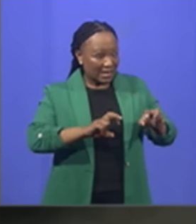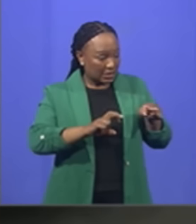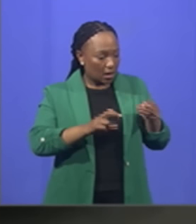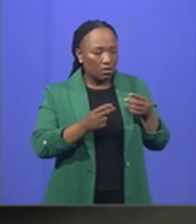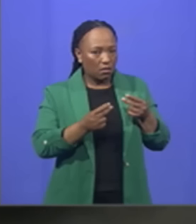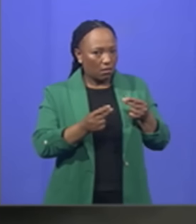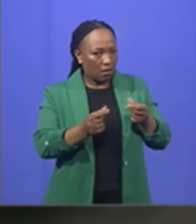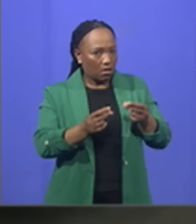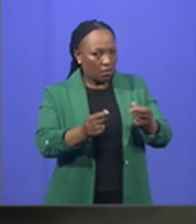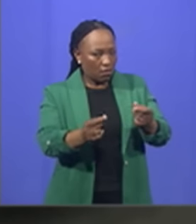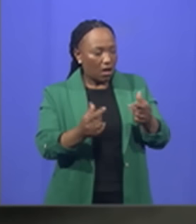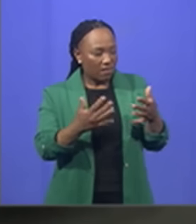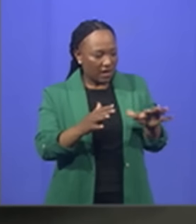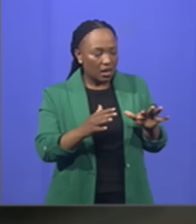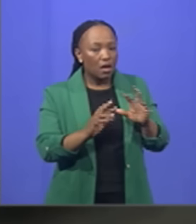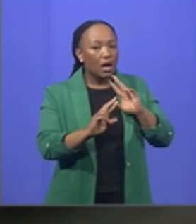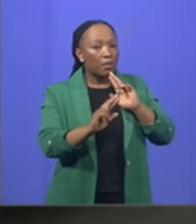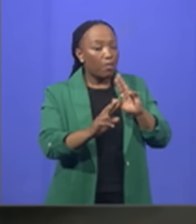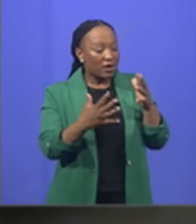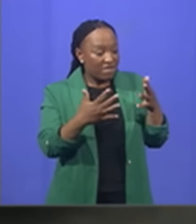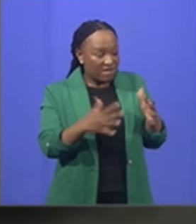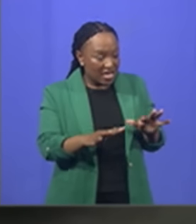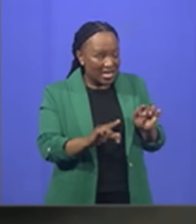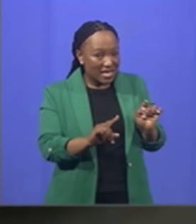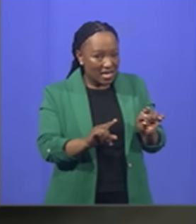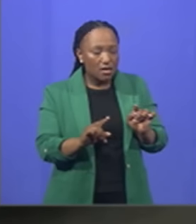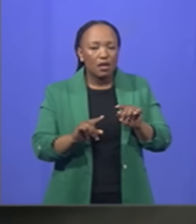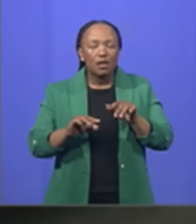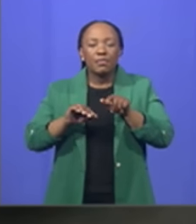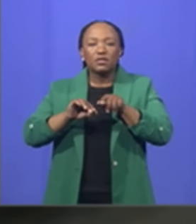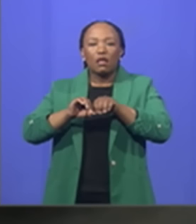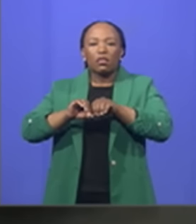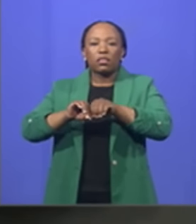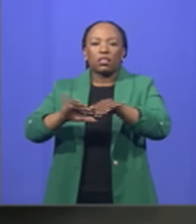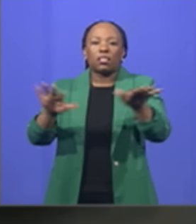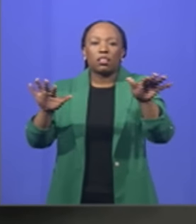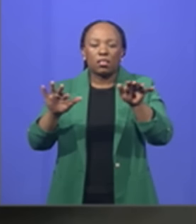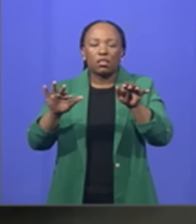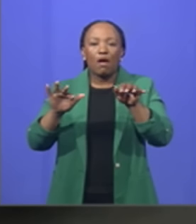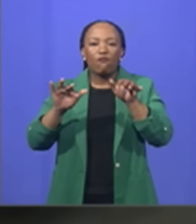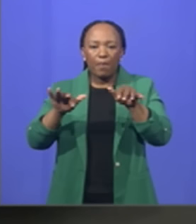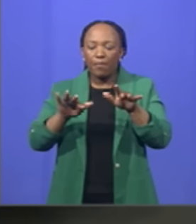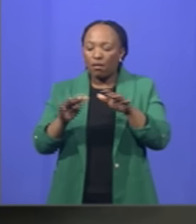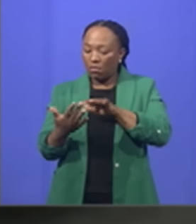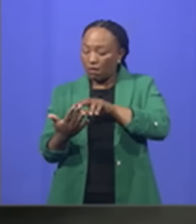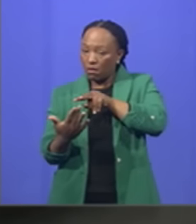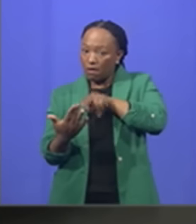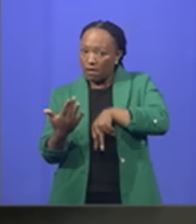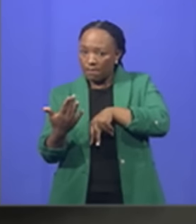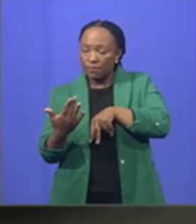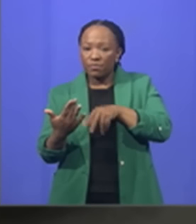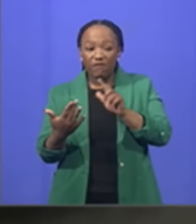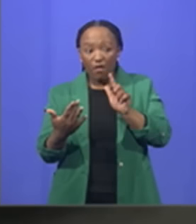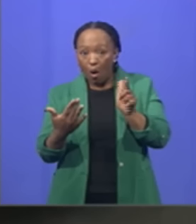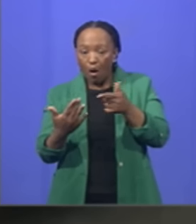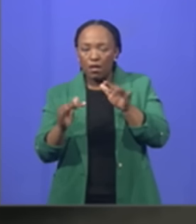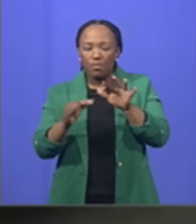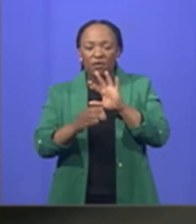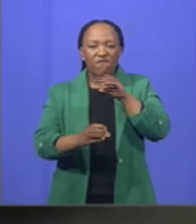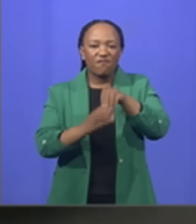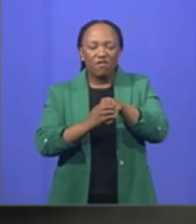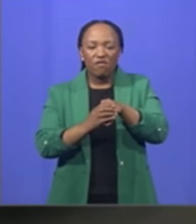make public the report thereof, so that if needs be, heads must roll and there